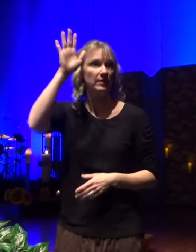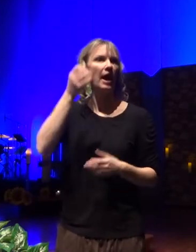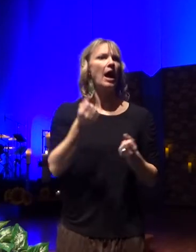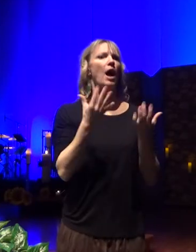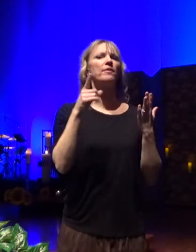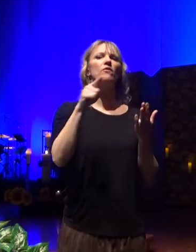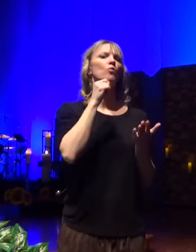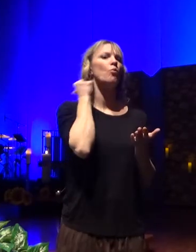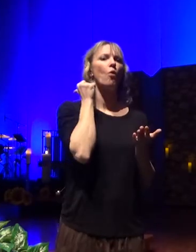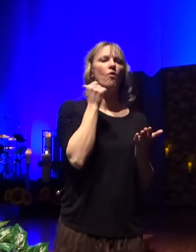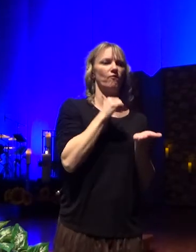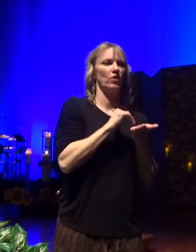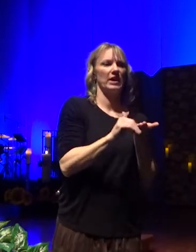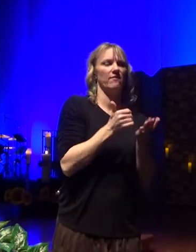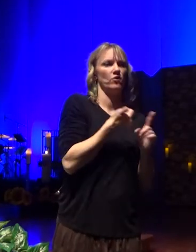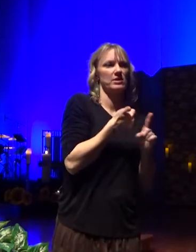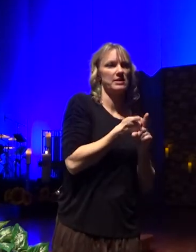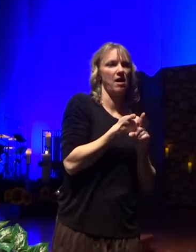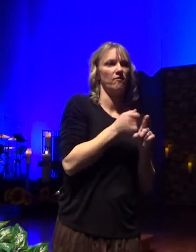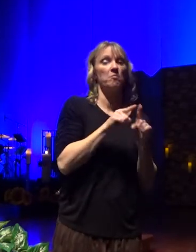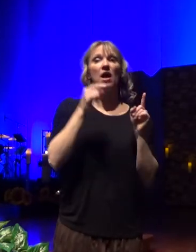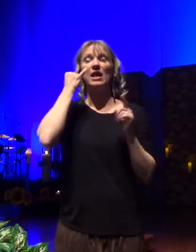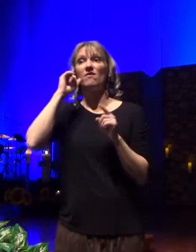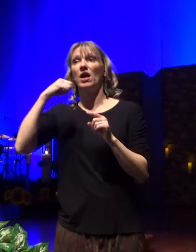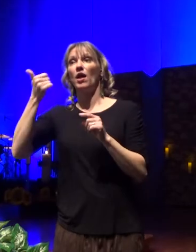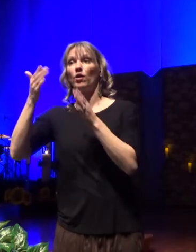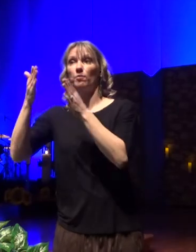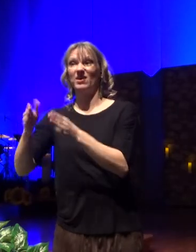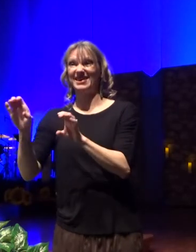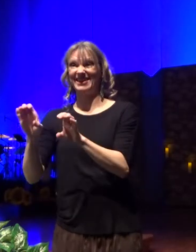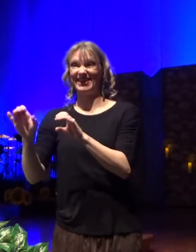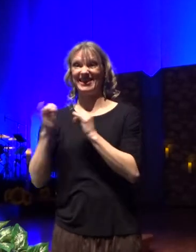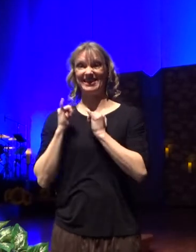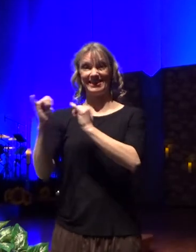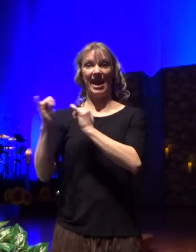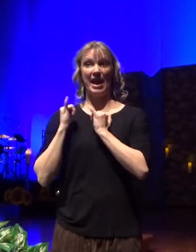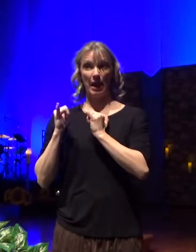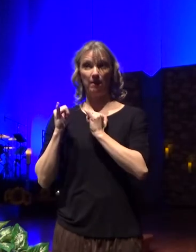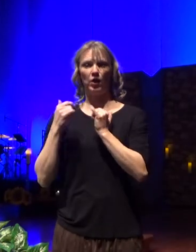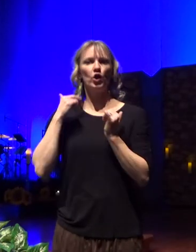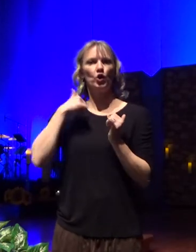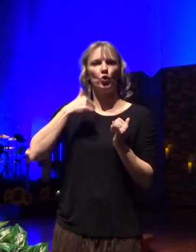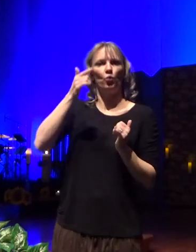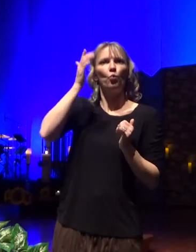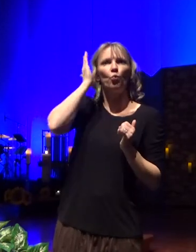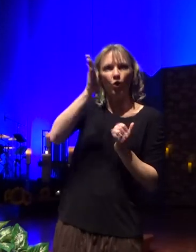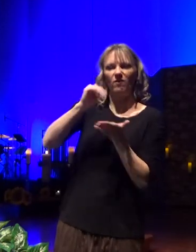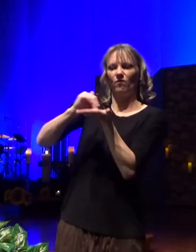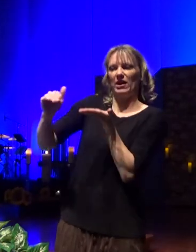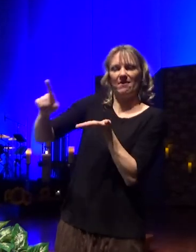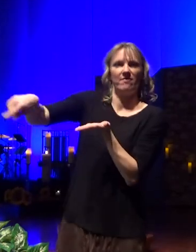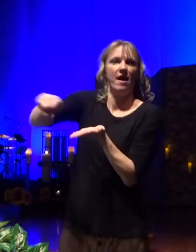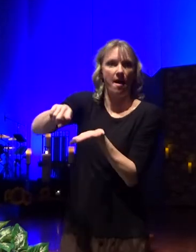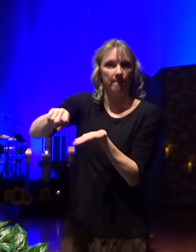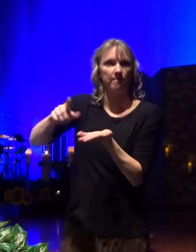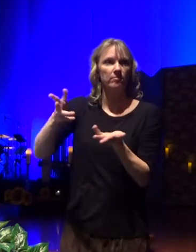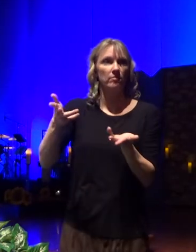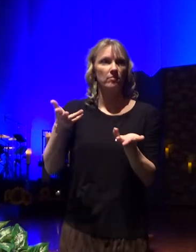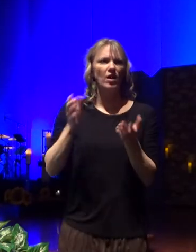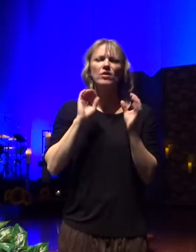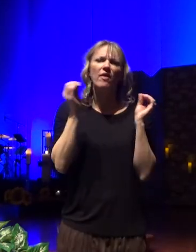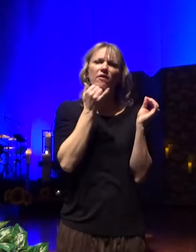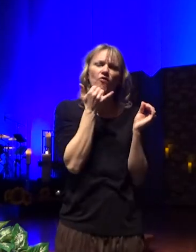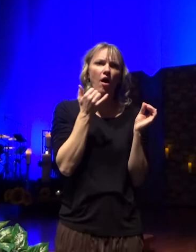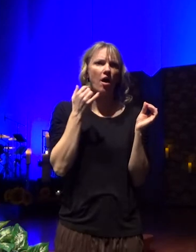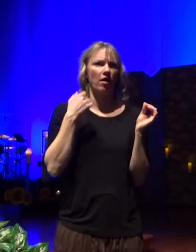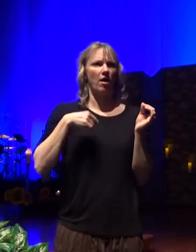you won't forgive yourself for something that you wouldn't hesitate if someone else brought up the same thing that they did to forgive them for, right? We can get into that. And there's